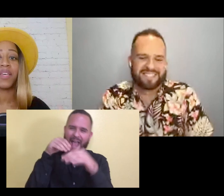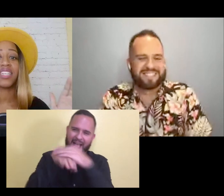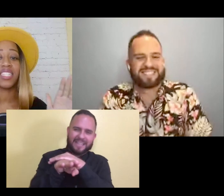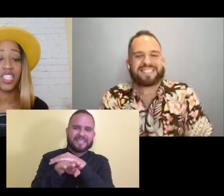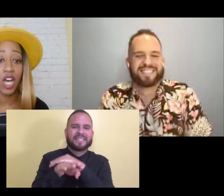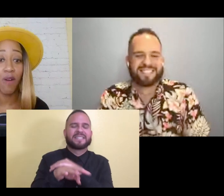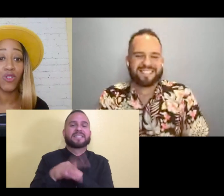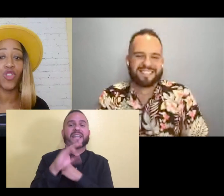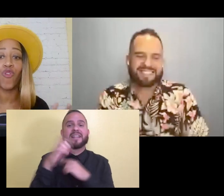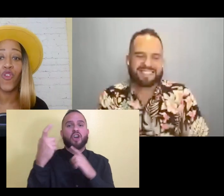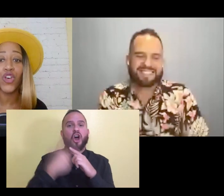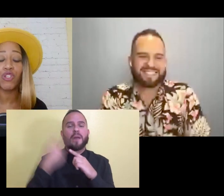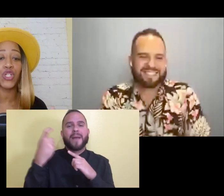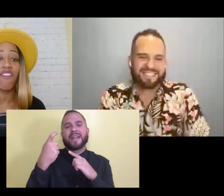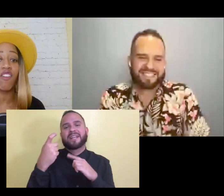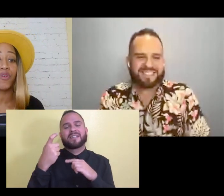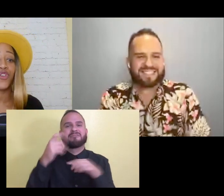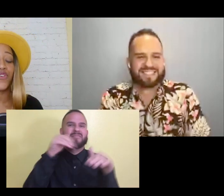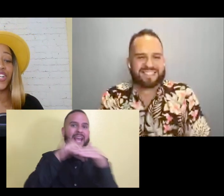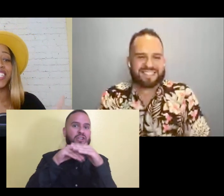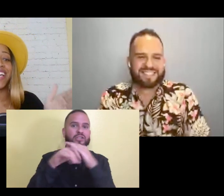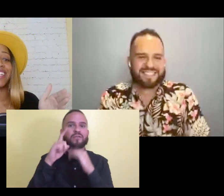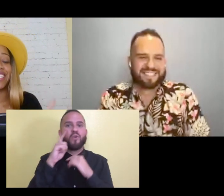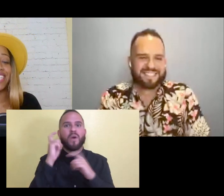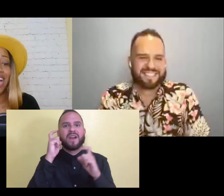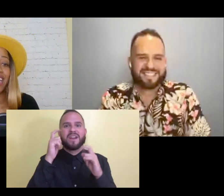awesome stuff. So